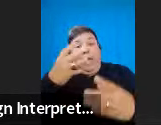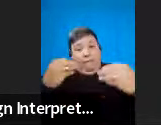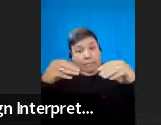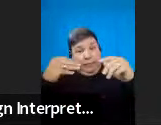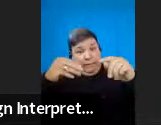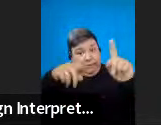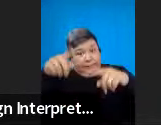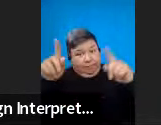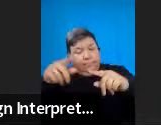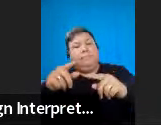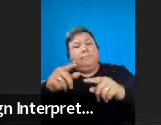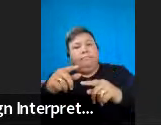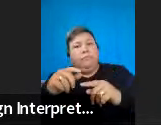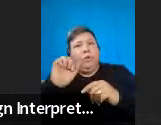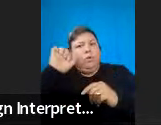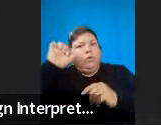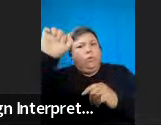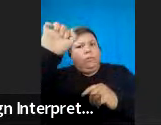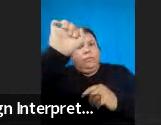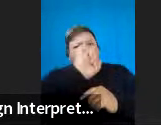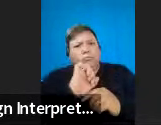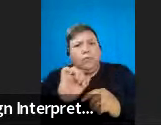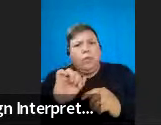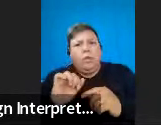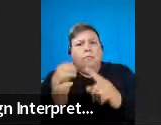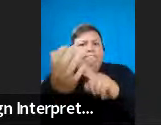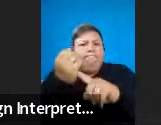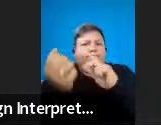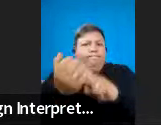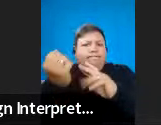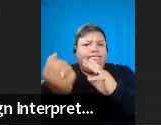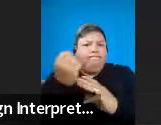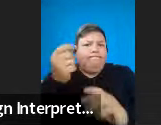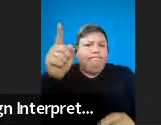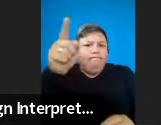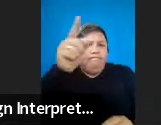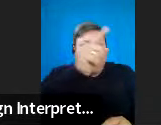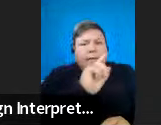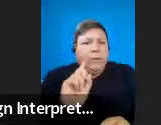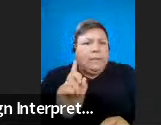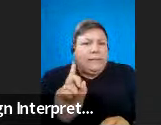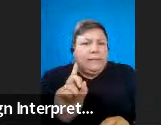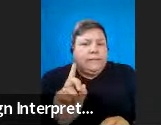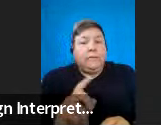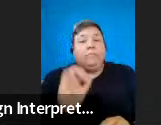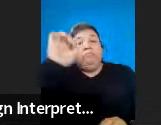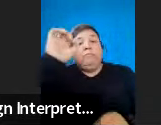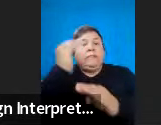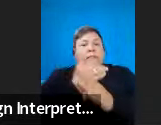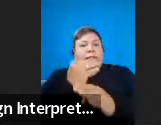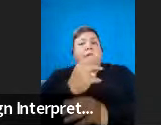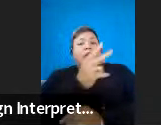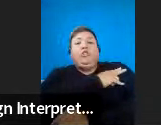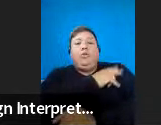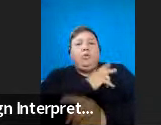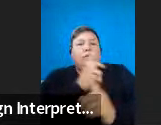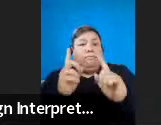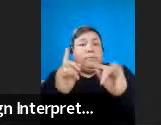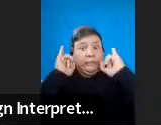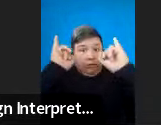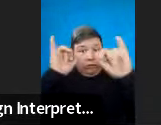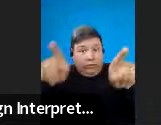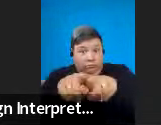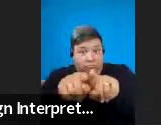integrity, companies that have compliance, companies that have that are taking safety and security as serious as your